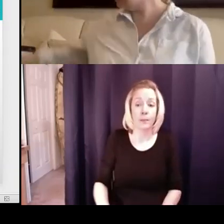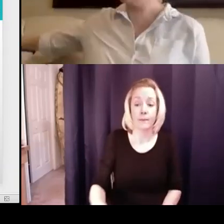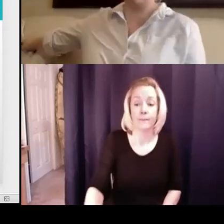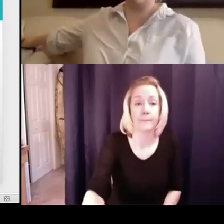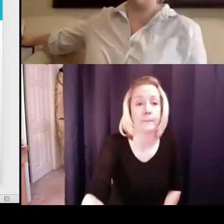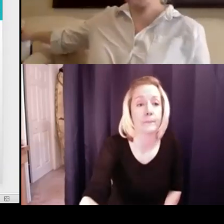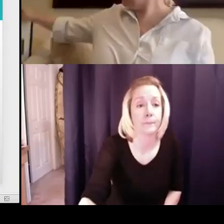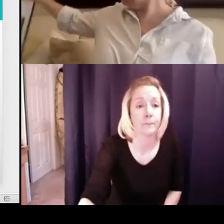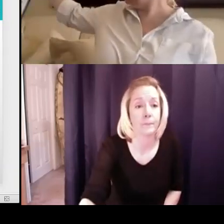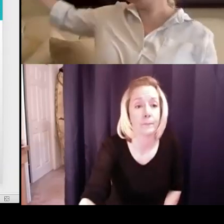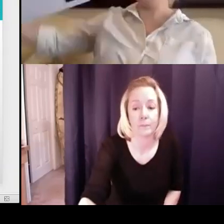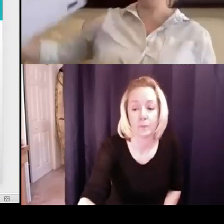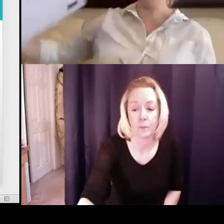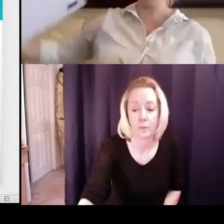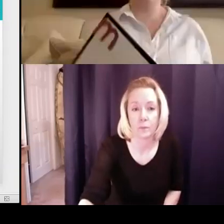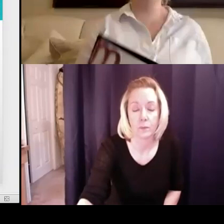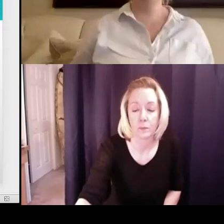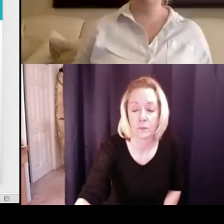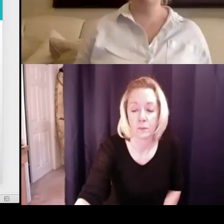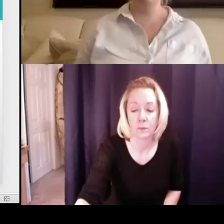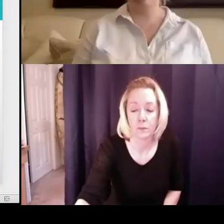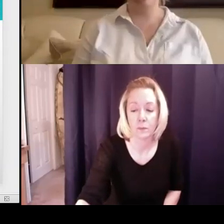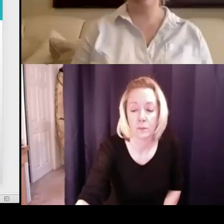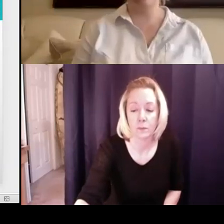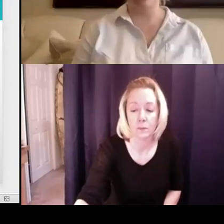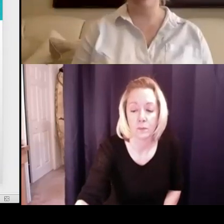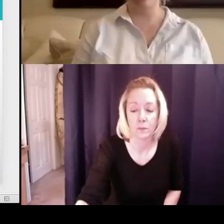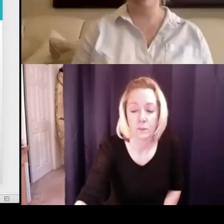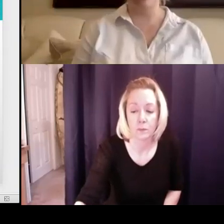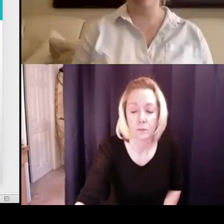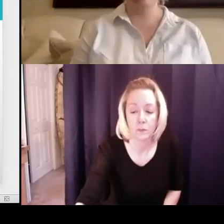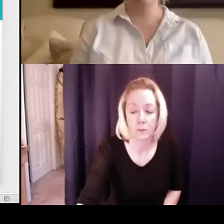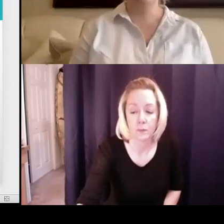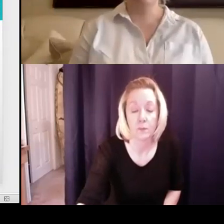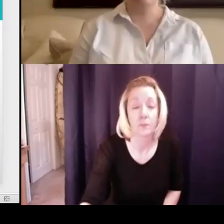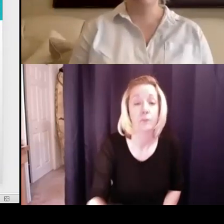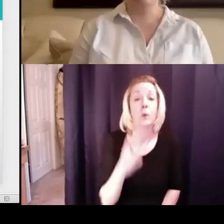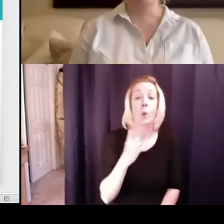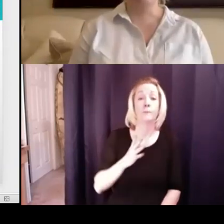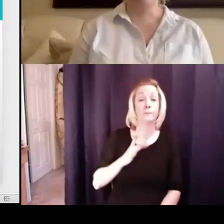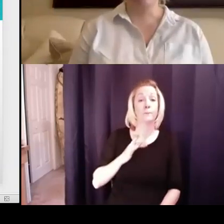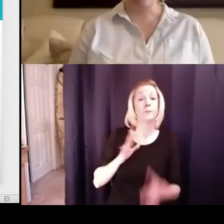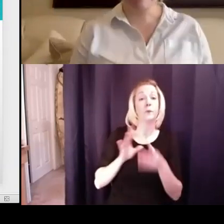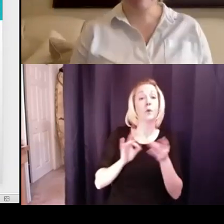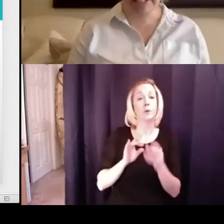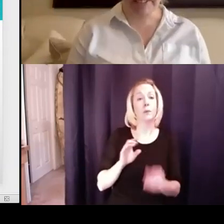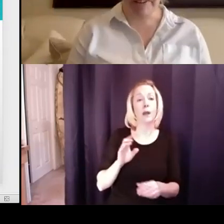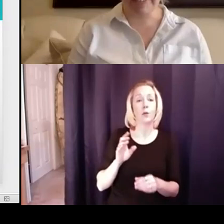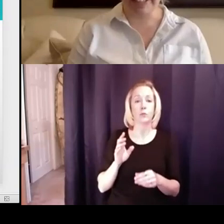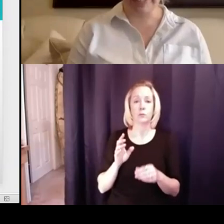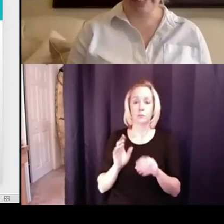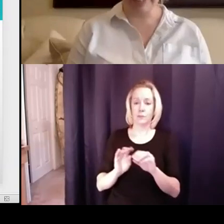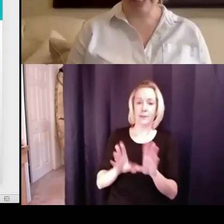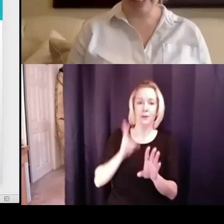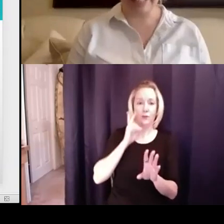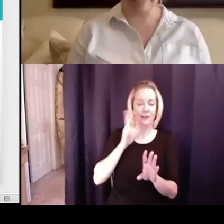One nice thing, and I think I have my board, would be to talk about the salient features of the letter. I'm going to throw out there,